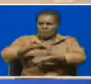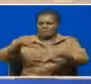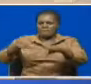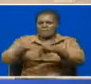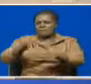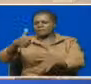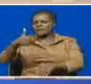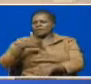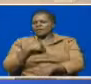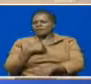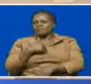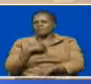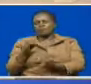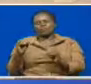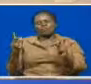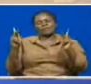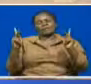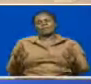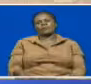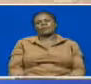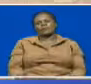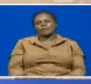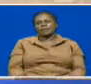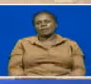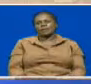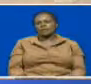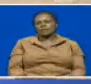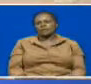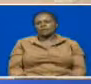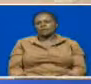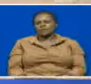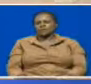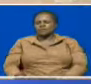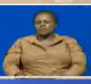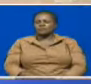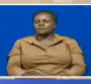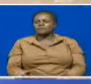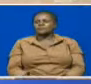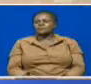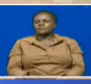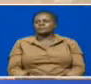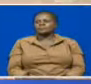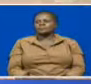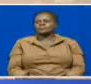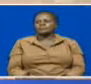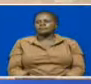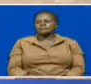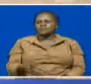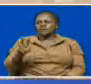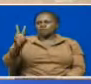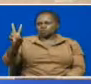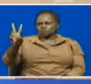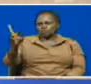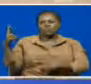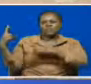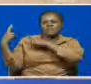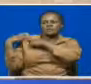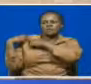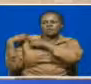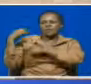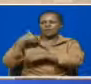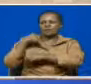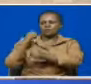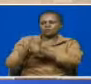of the society, the teachers, and others in that community. They too have a responsibility